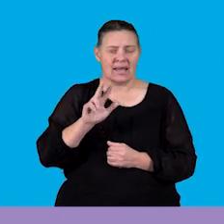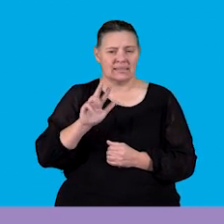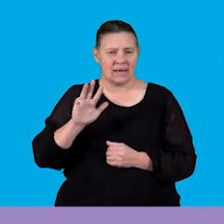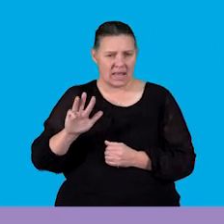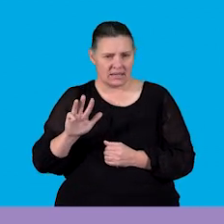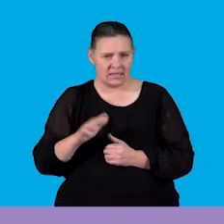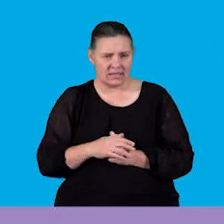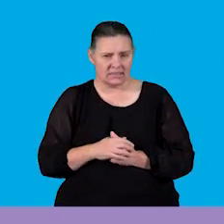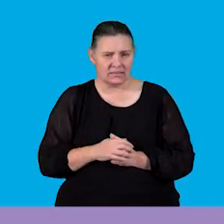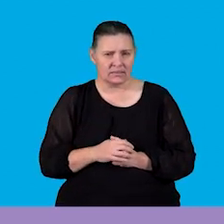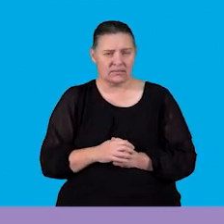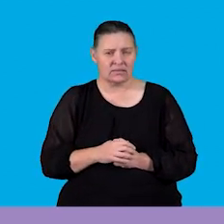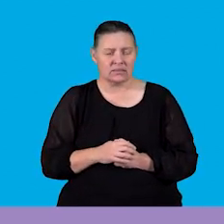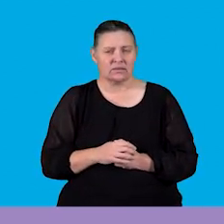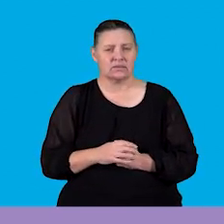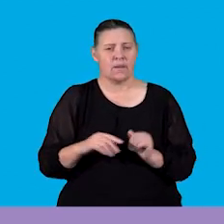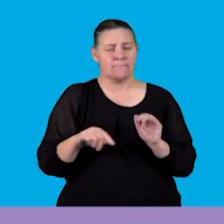289 centimeters squared